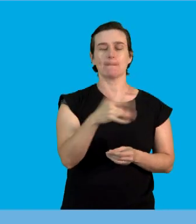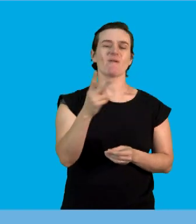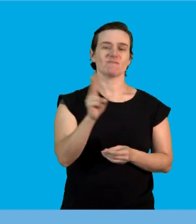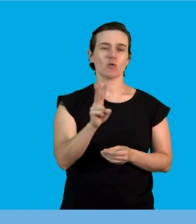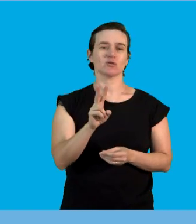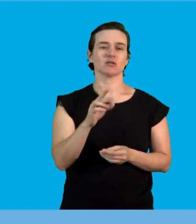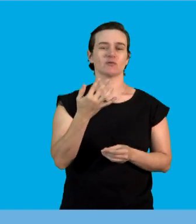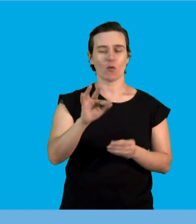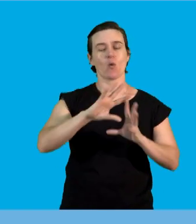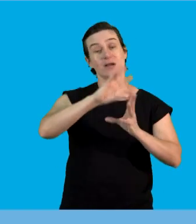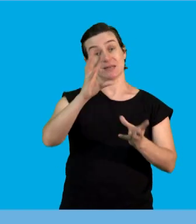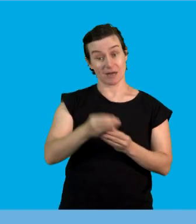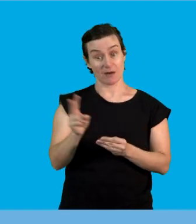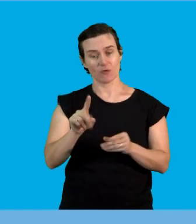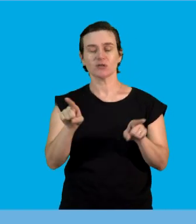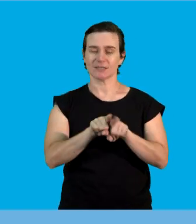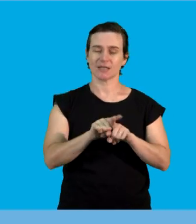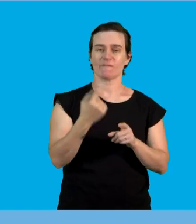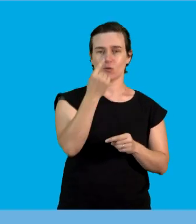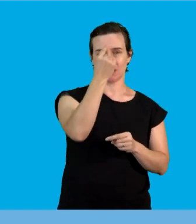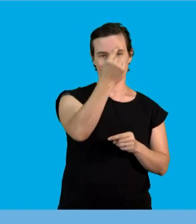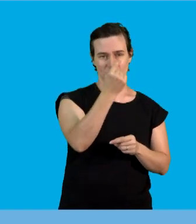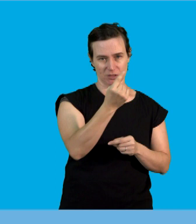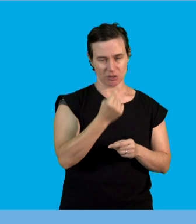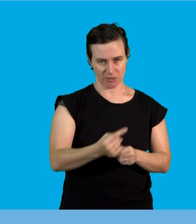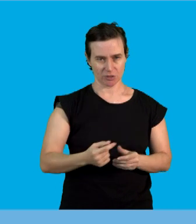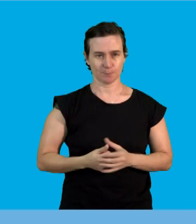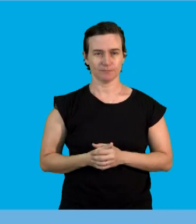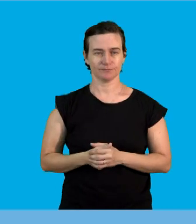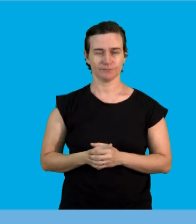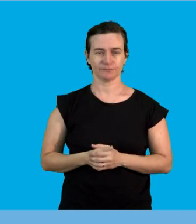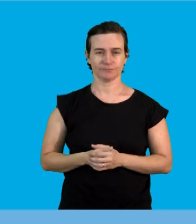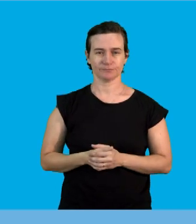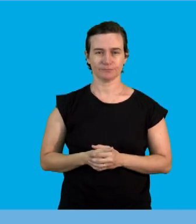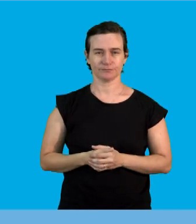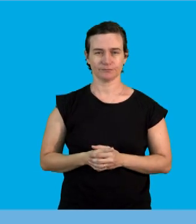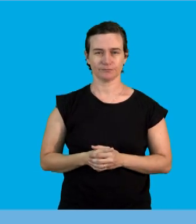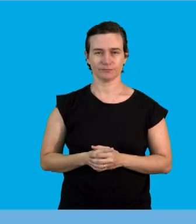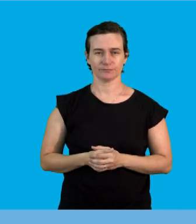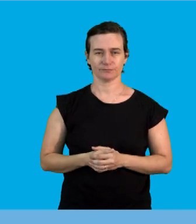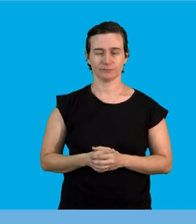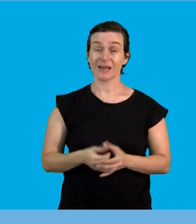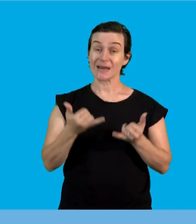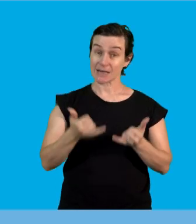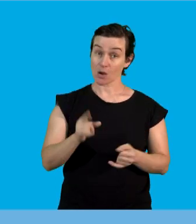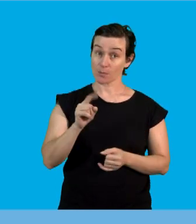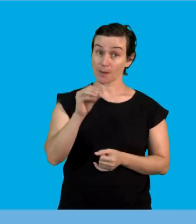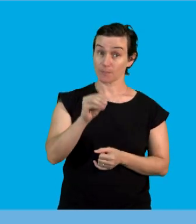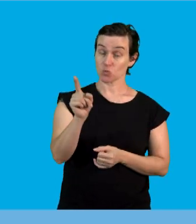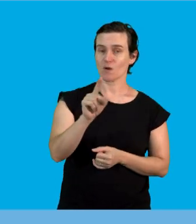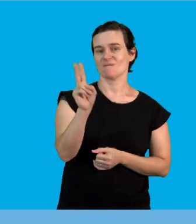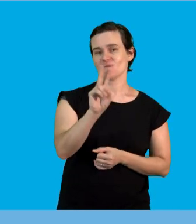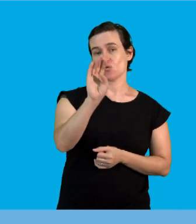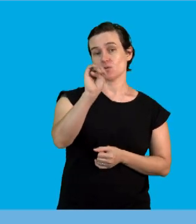cells combined in a circuit. So the 3 cells connected in parallel are accounted for. There must be now a voltmeter.